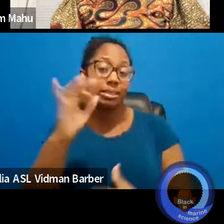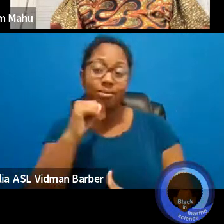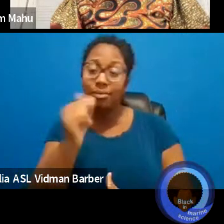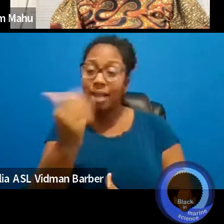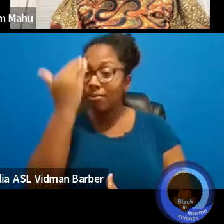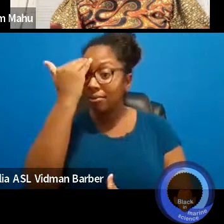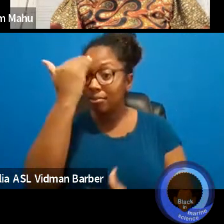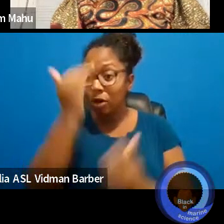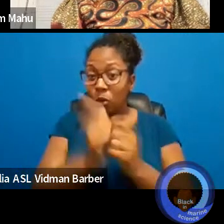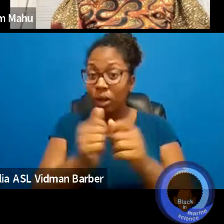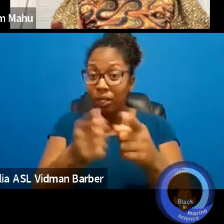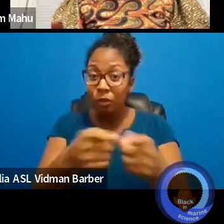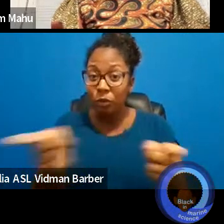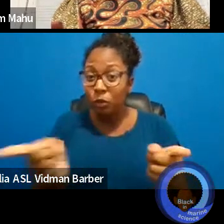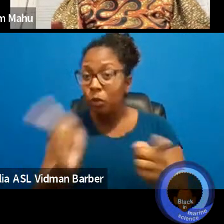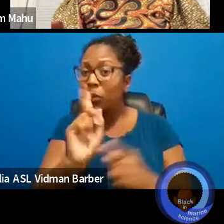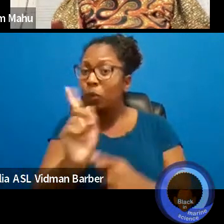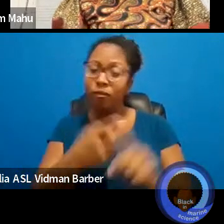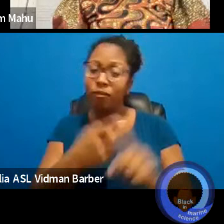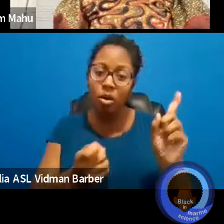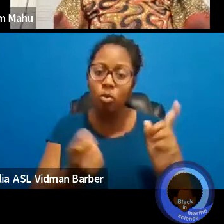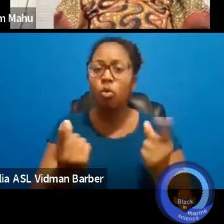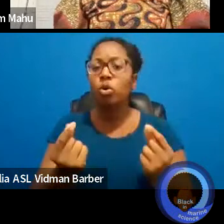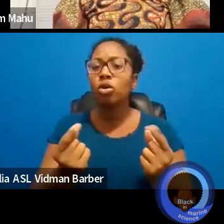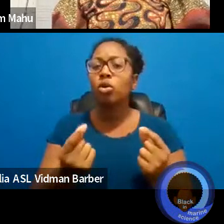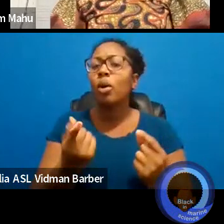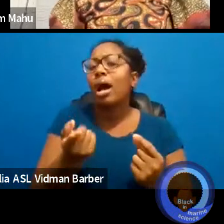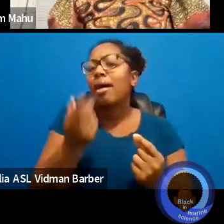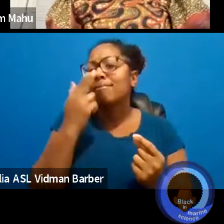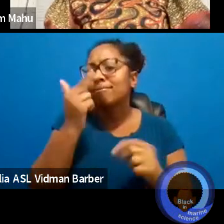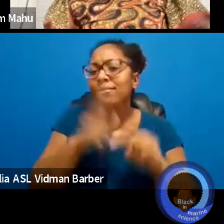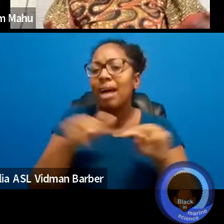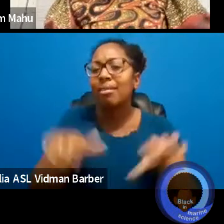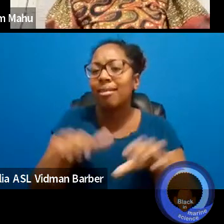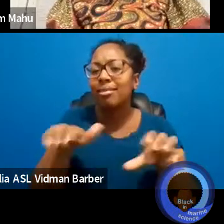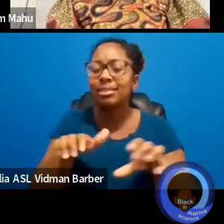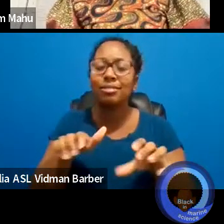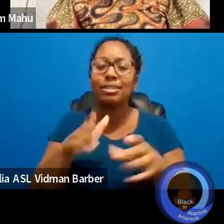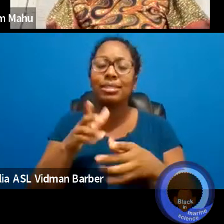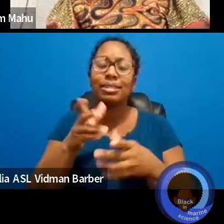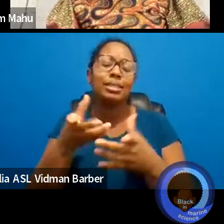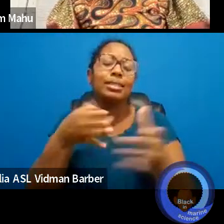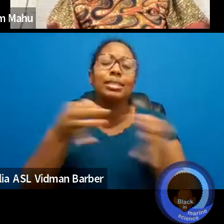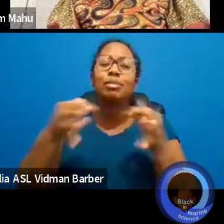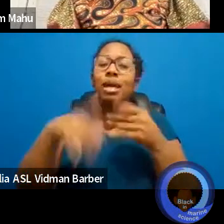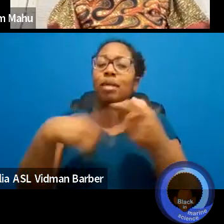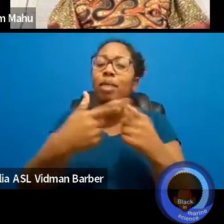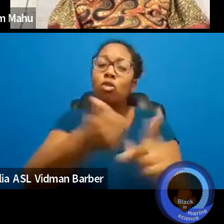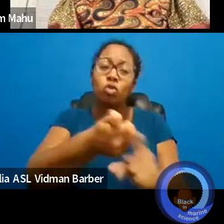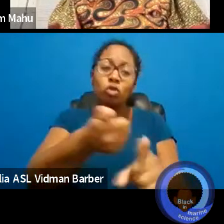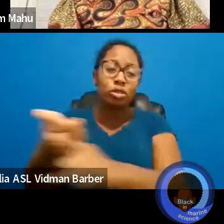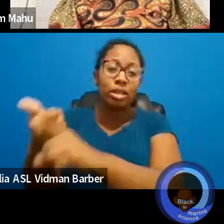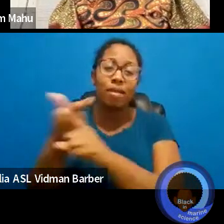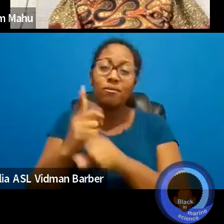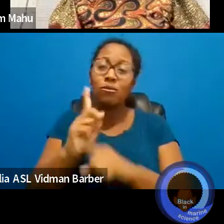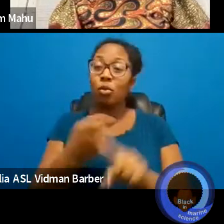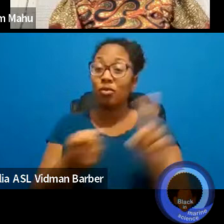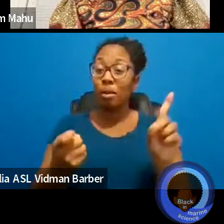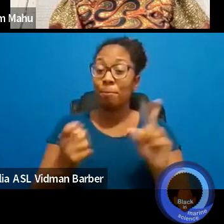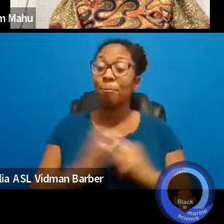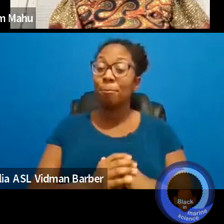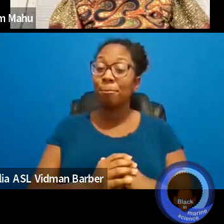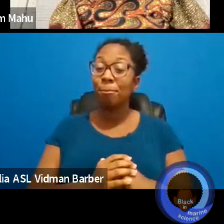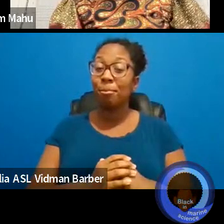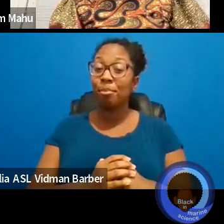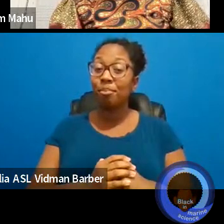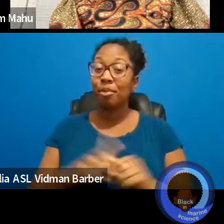you guys and where you're from, we're just going to do a little icebreaker just to let them know a little bit about yourselves and where you come from. So I'm going to